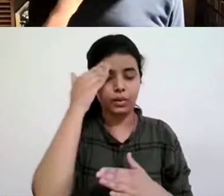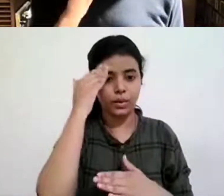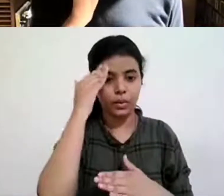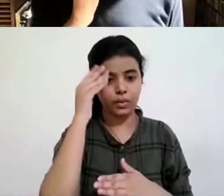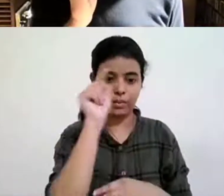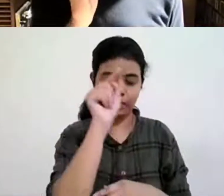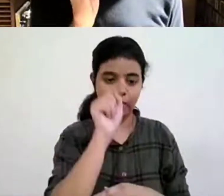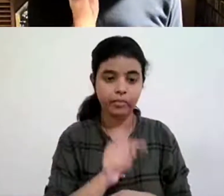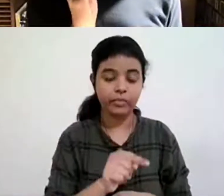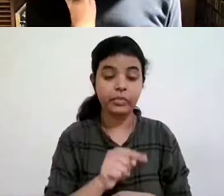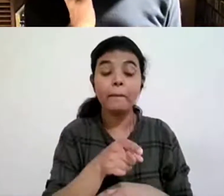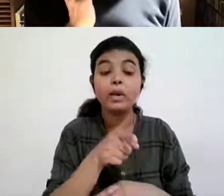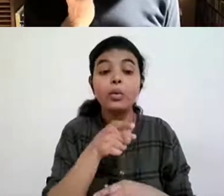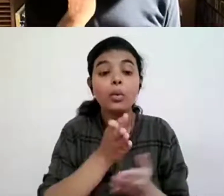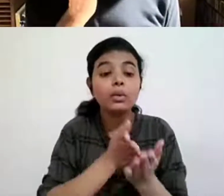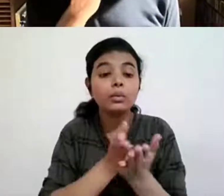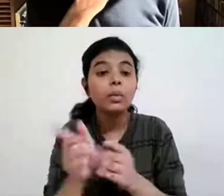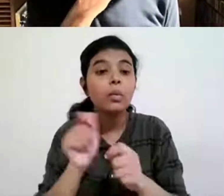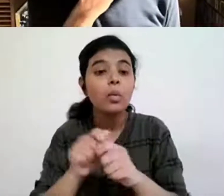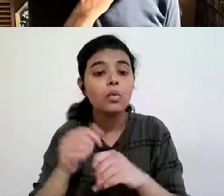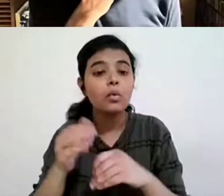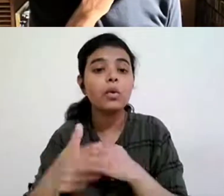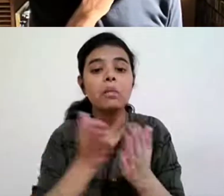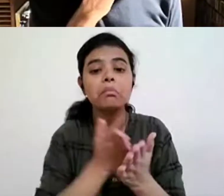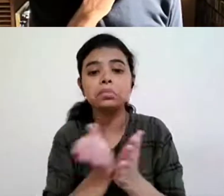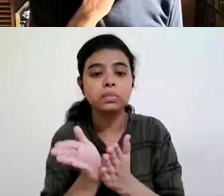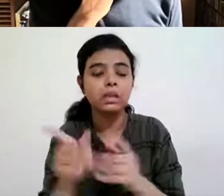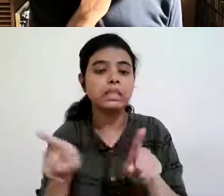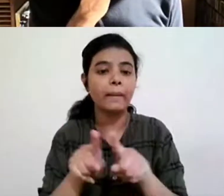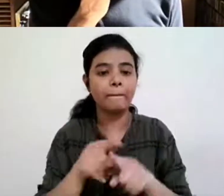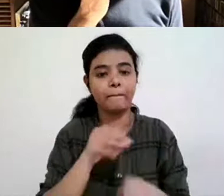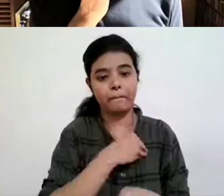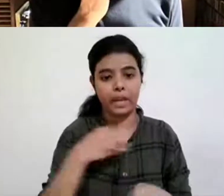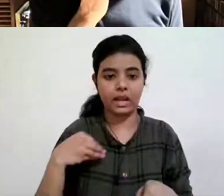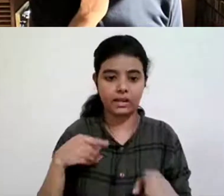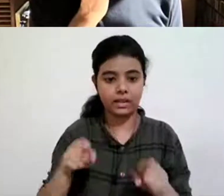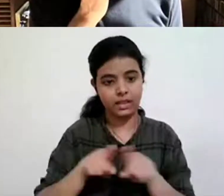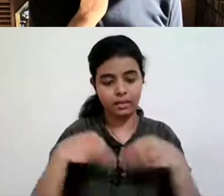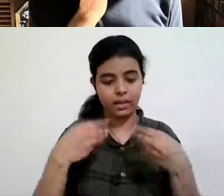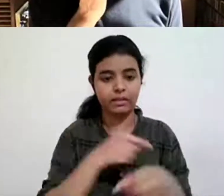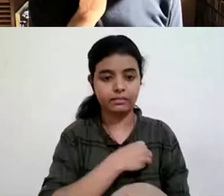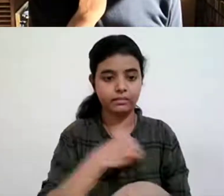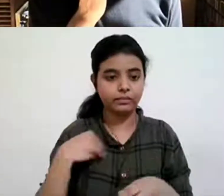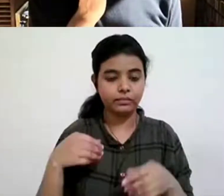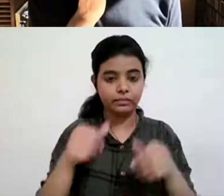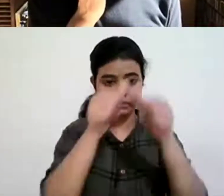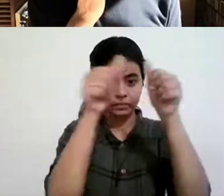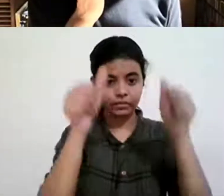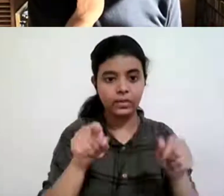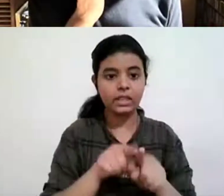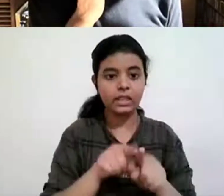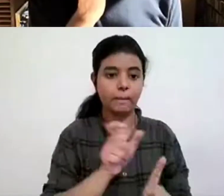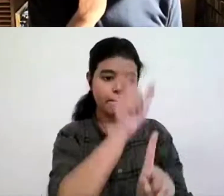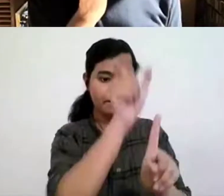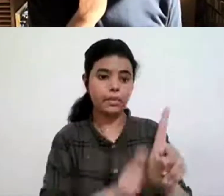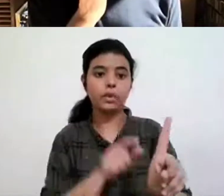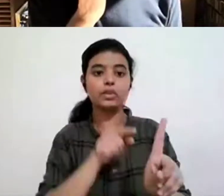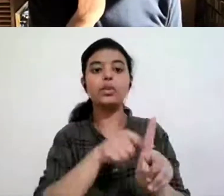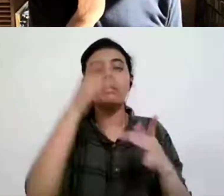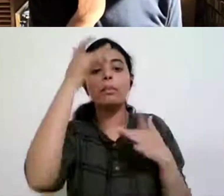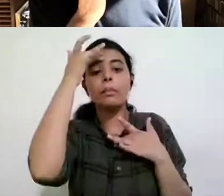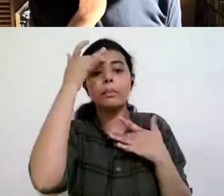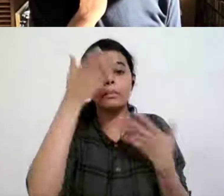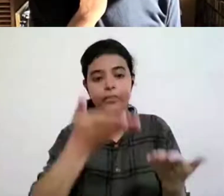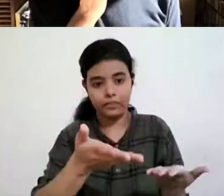action in very different ways. So the medical model, for example, considers disability as an individual pathological